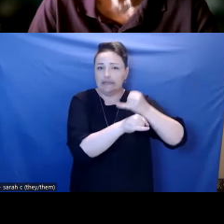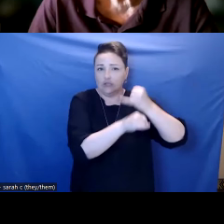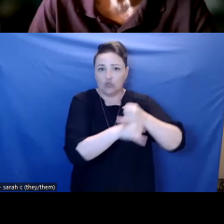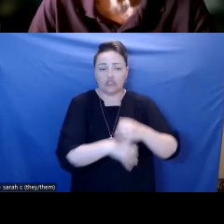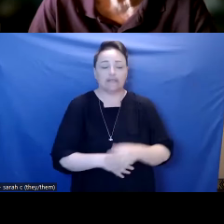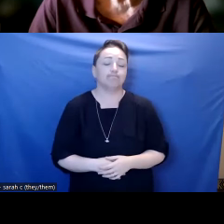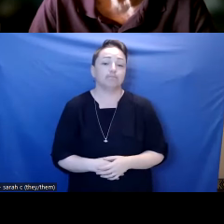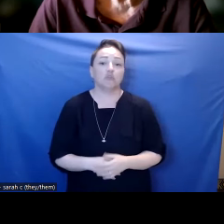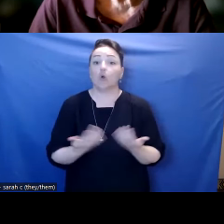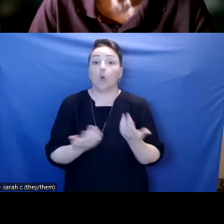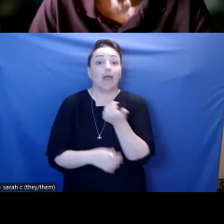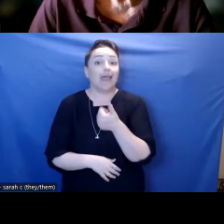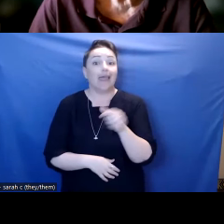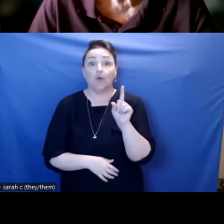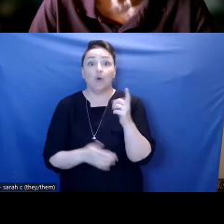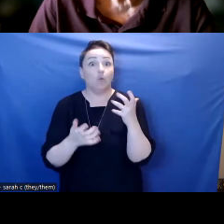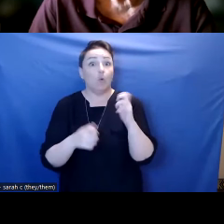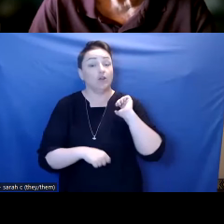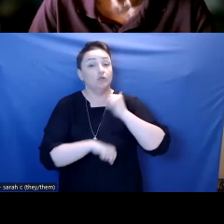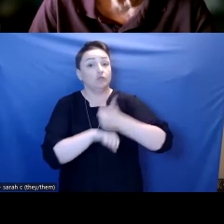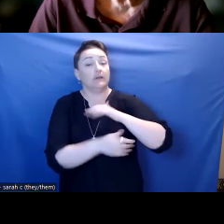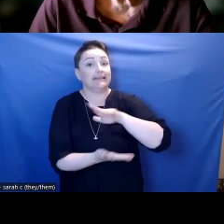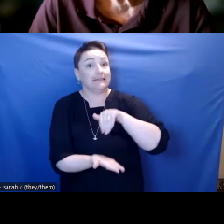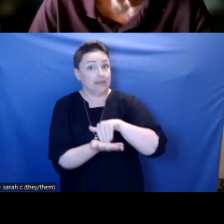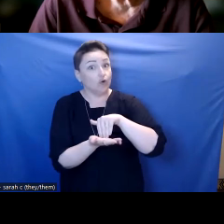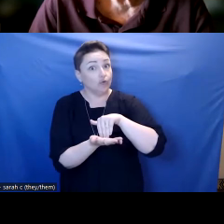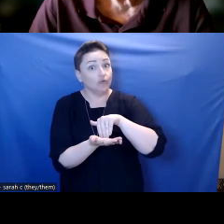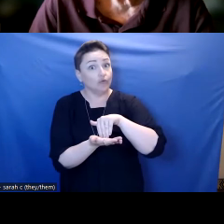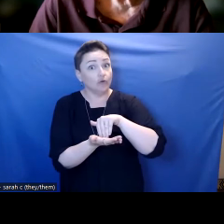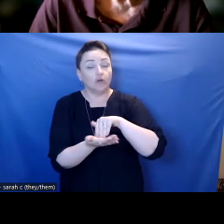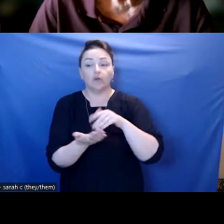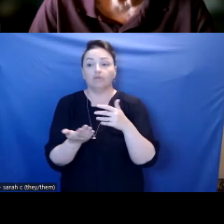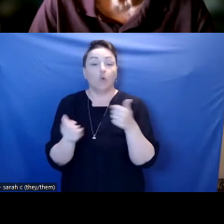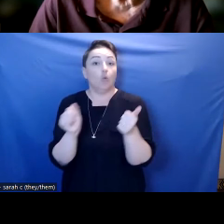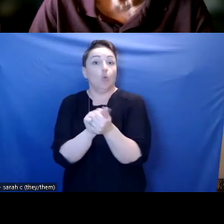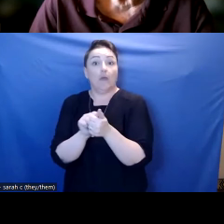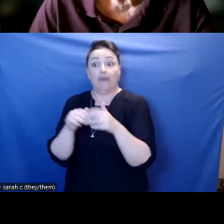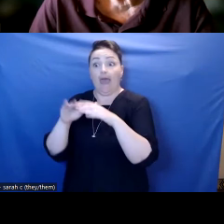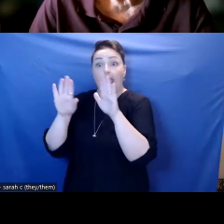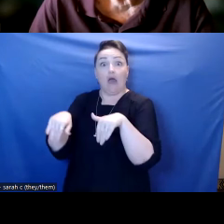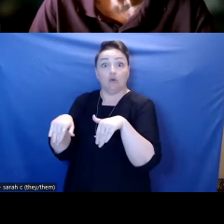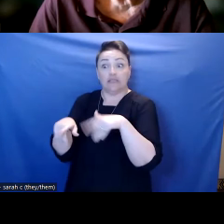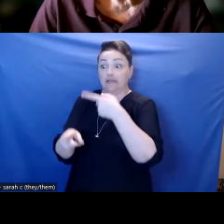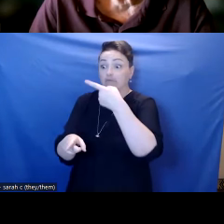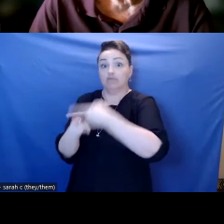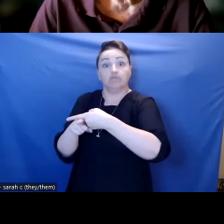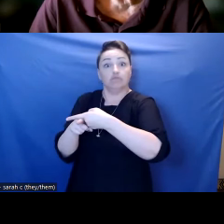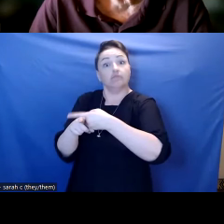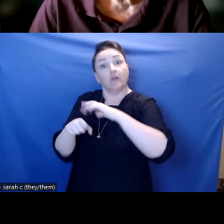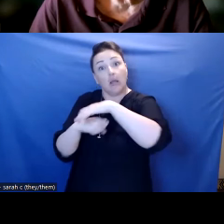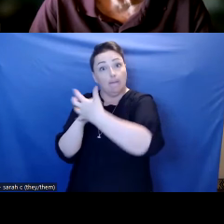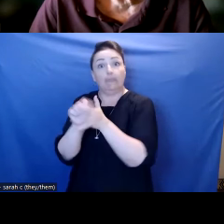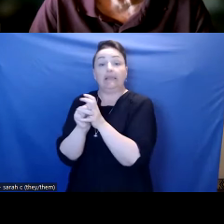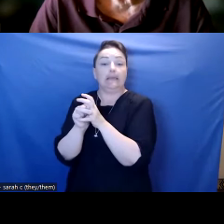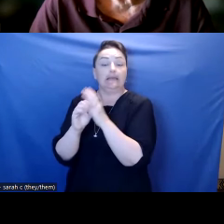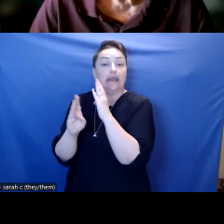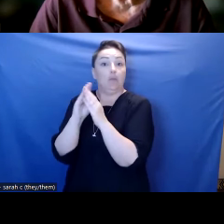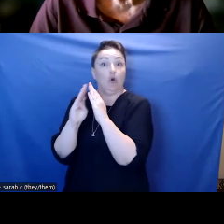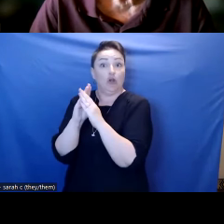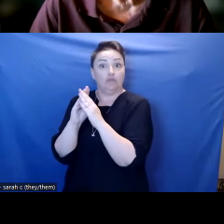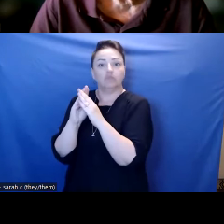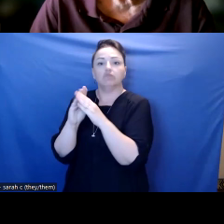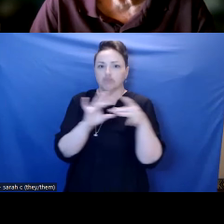we wanted to put one of our centers where we're putting housing to make a complete neighborhood, we can build off of this